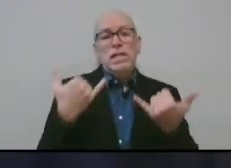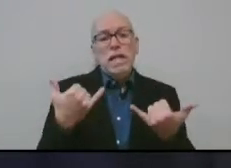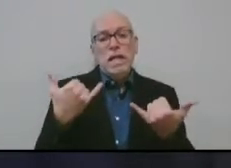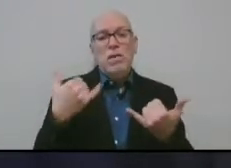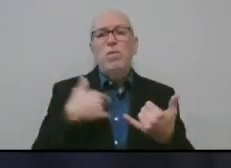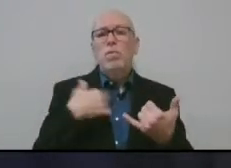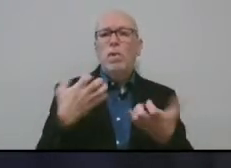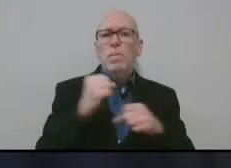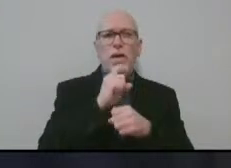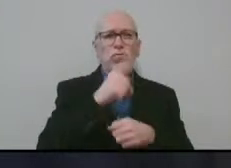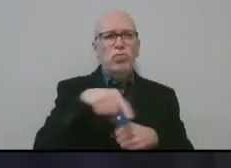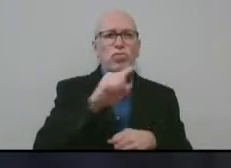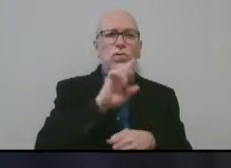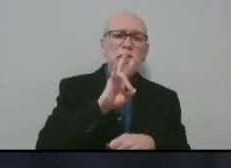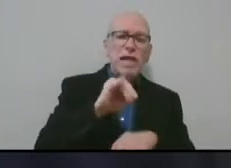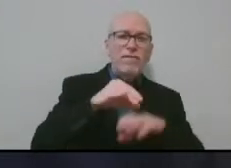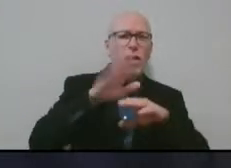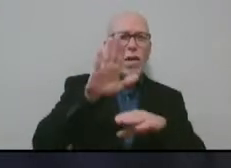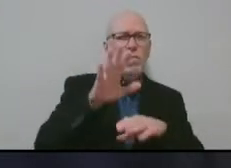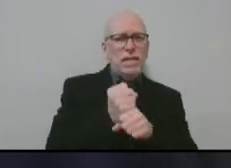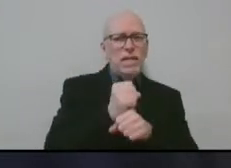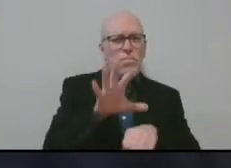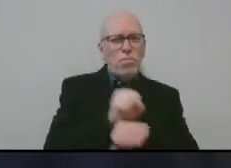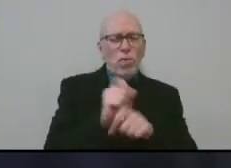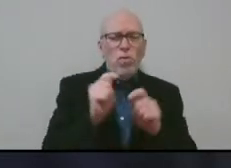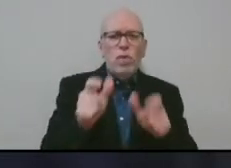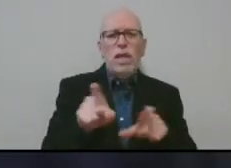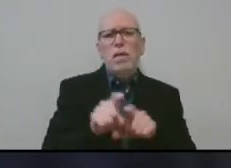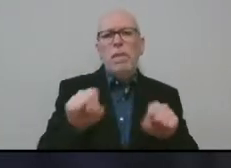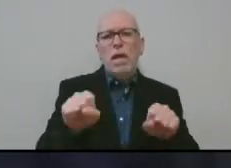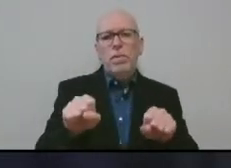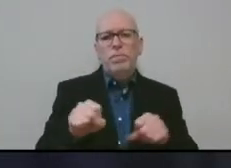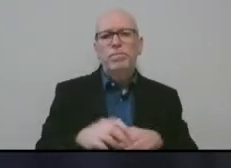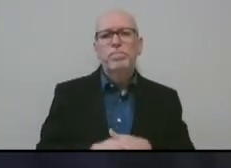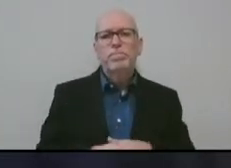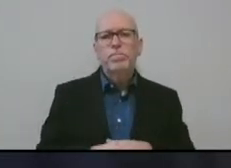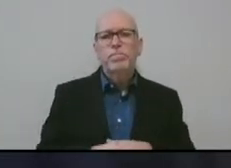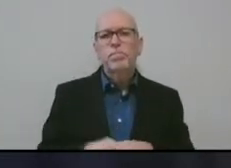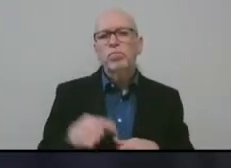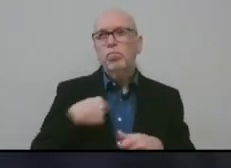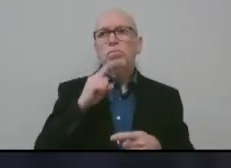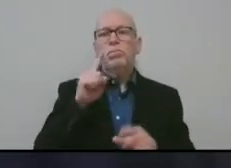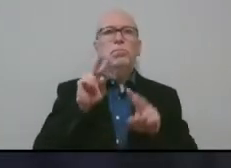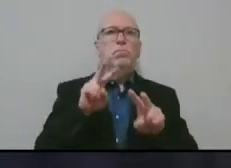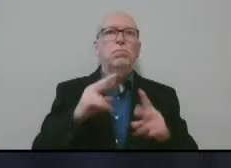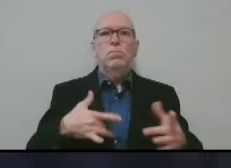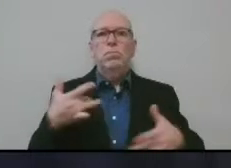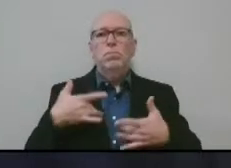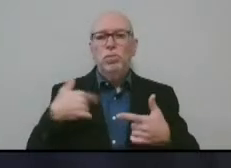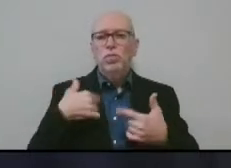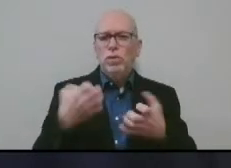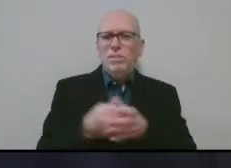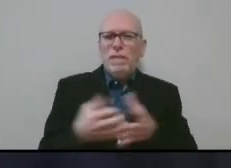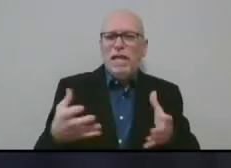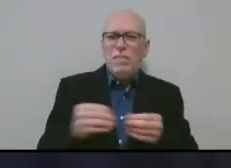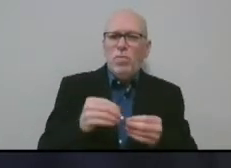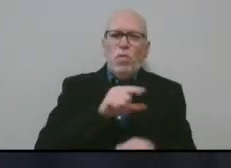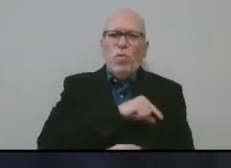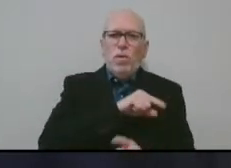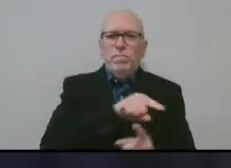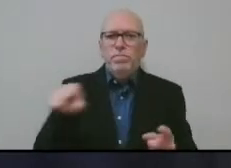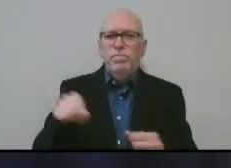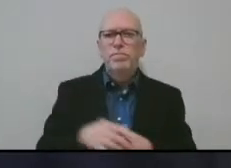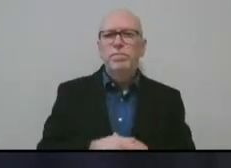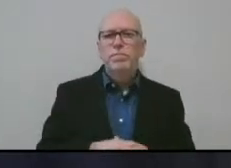age 70 and older appointments as quickly as possible. We are just as anxious to expand the eligibility criteria. Hoosiers might